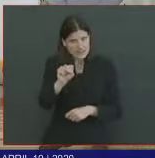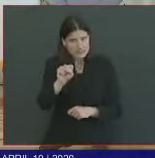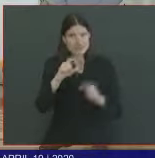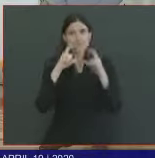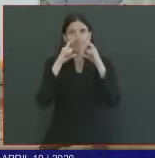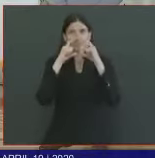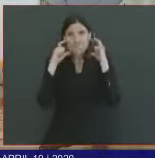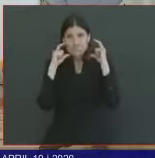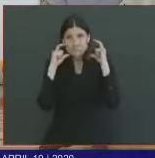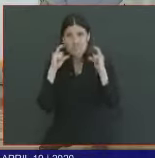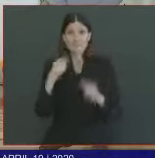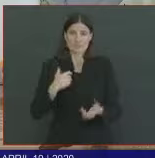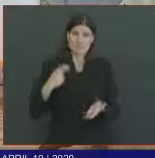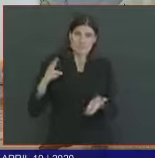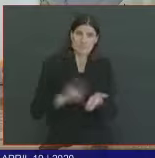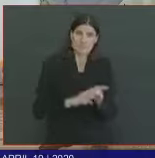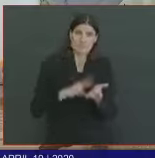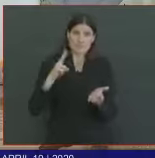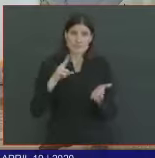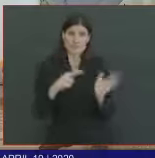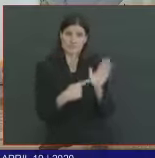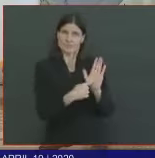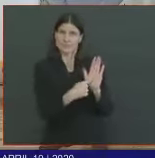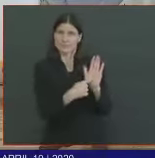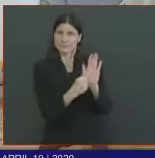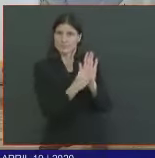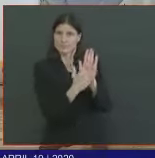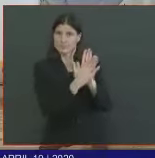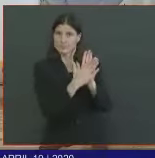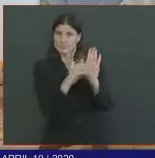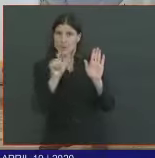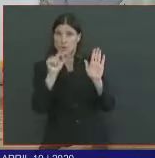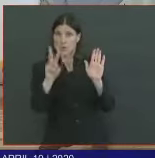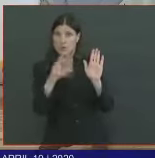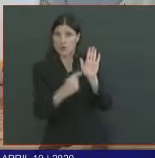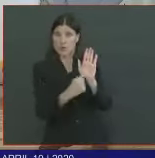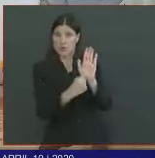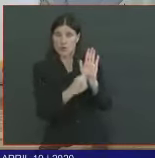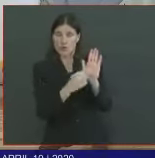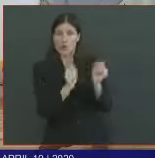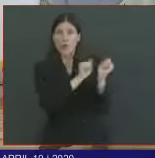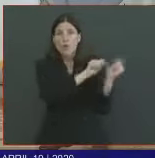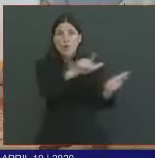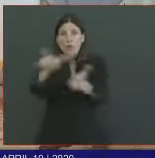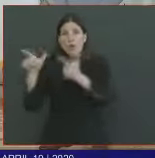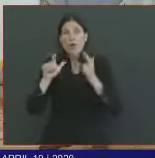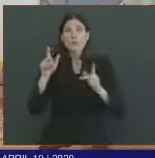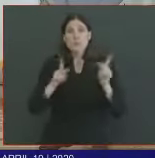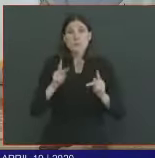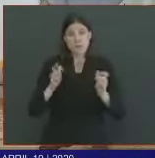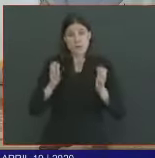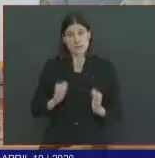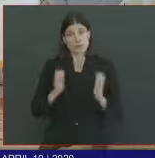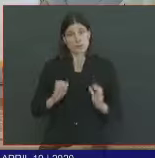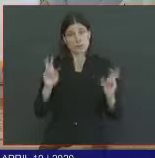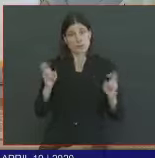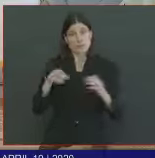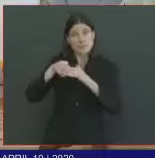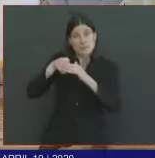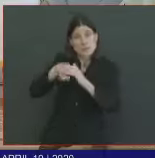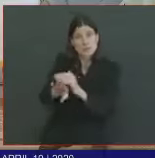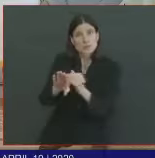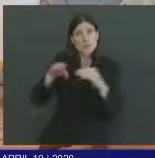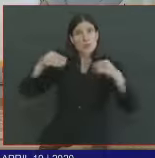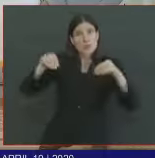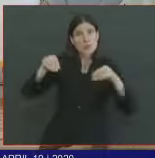order, every customer who goes to a store of any kind, pharmacy,